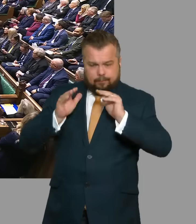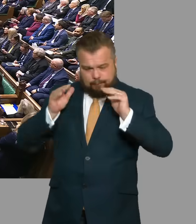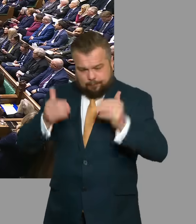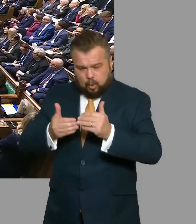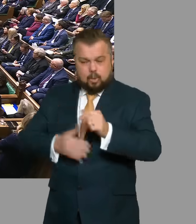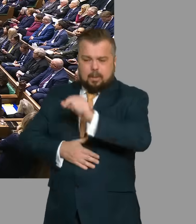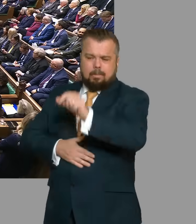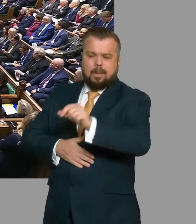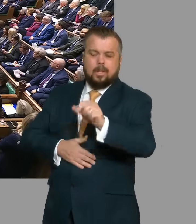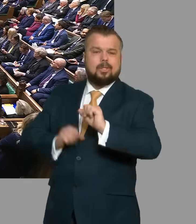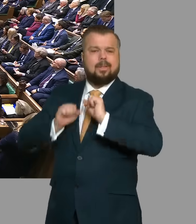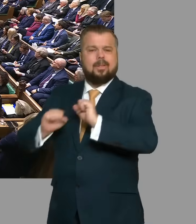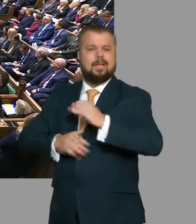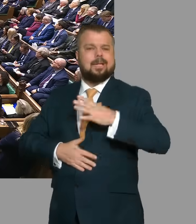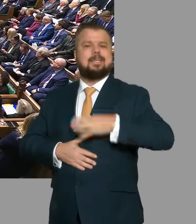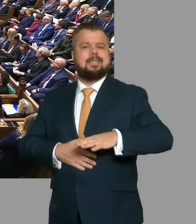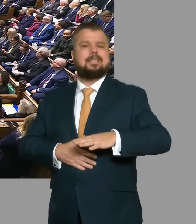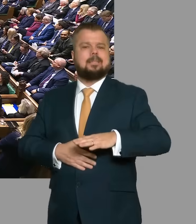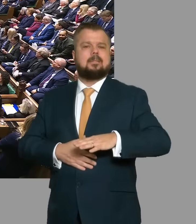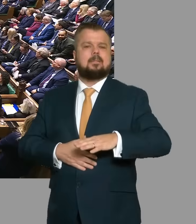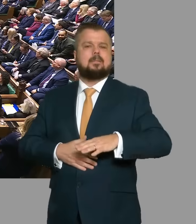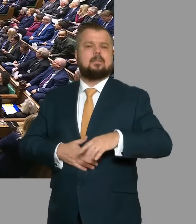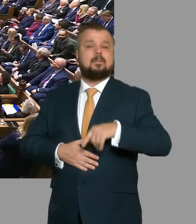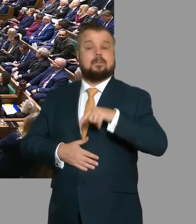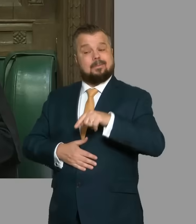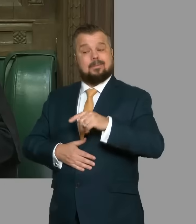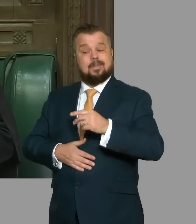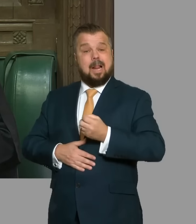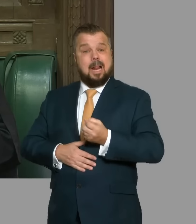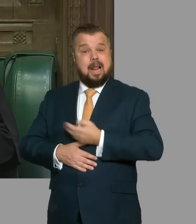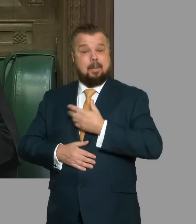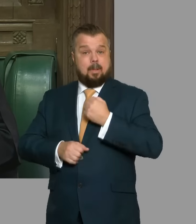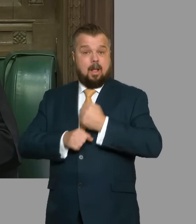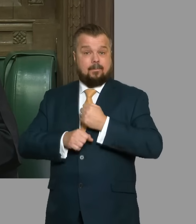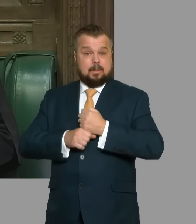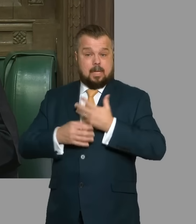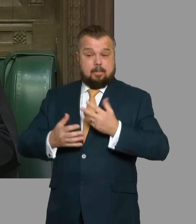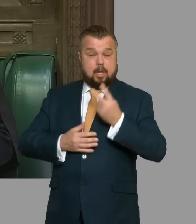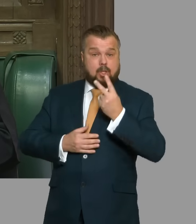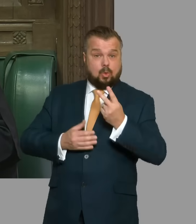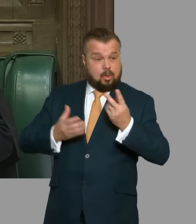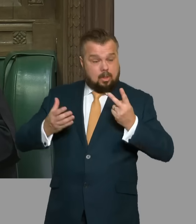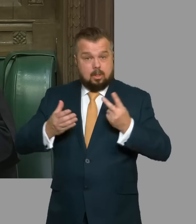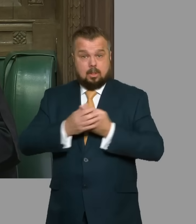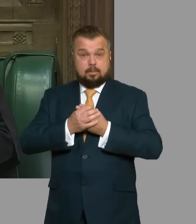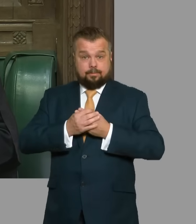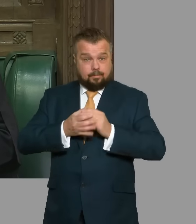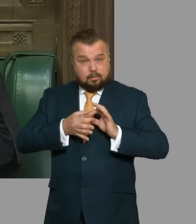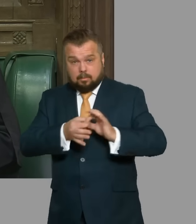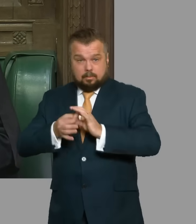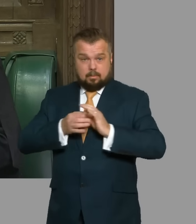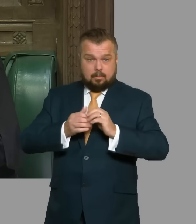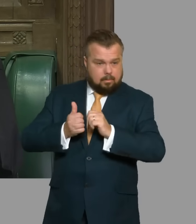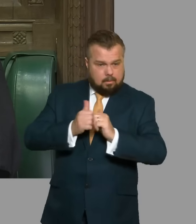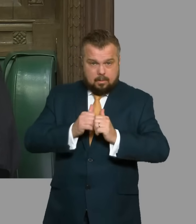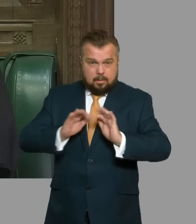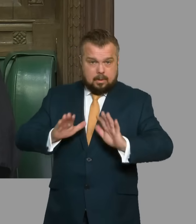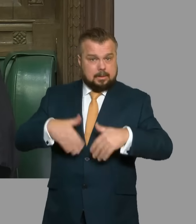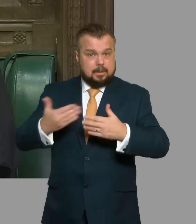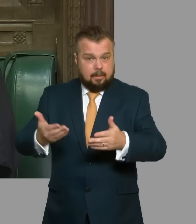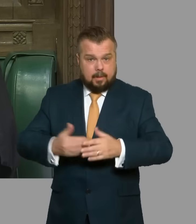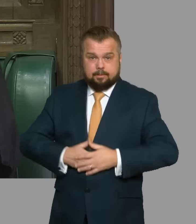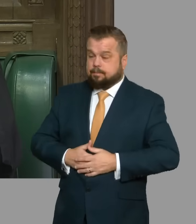Before we come to Prime Minister's questions, may I extend a warm welcome to the President of the Storting, the Norwegian Parliament, and